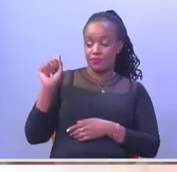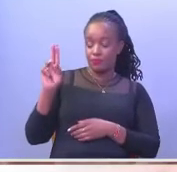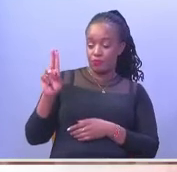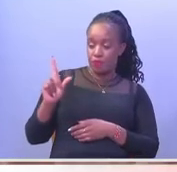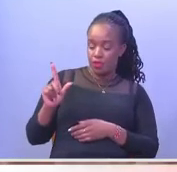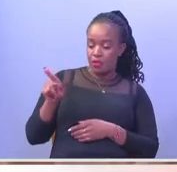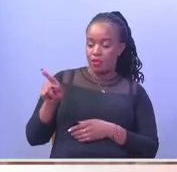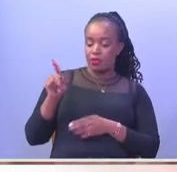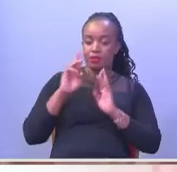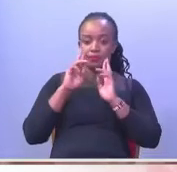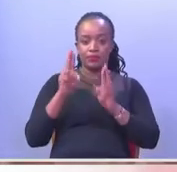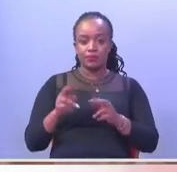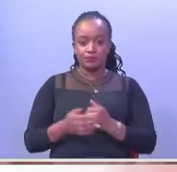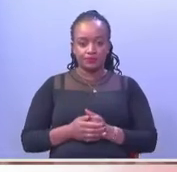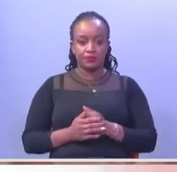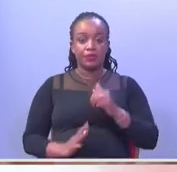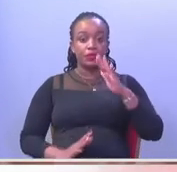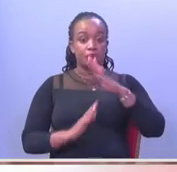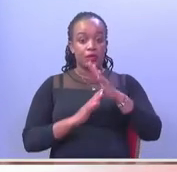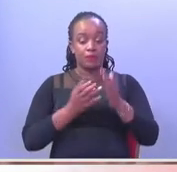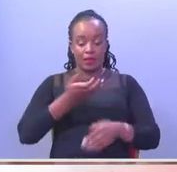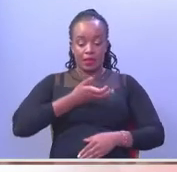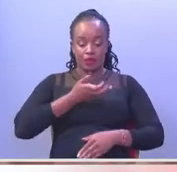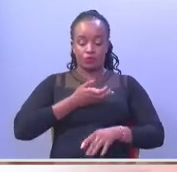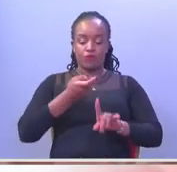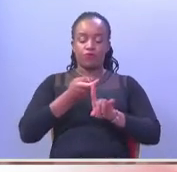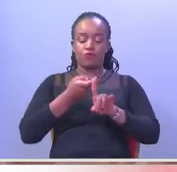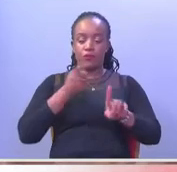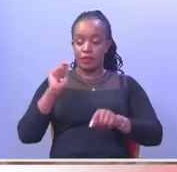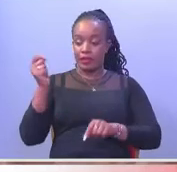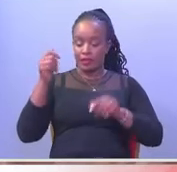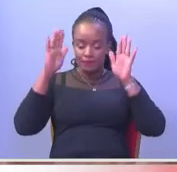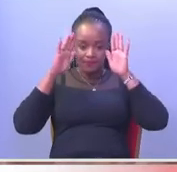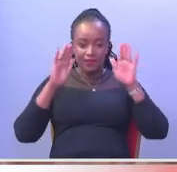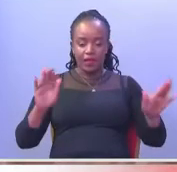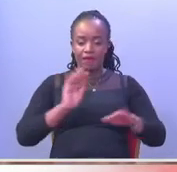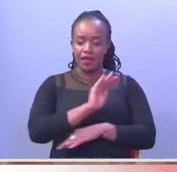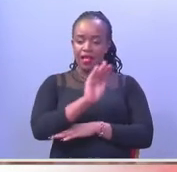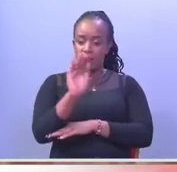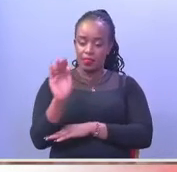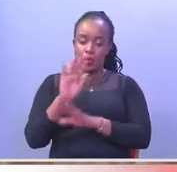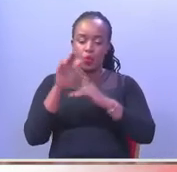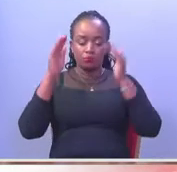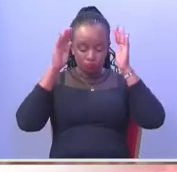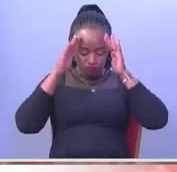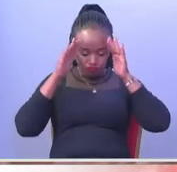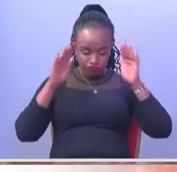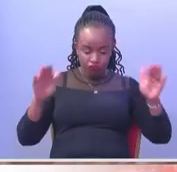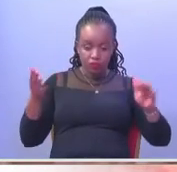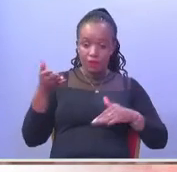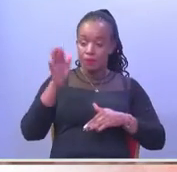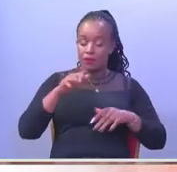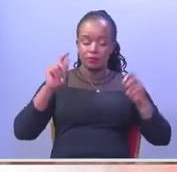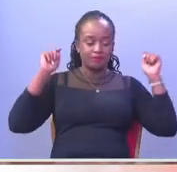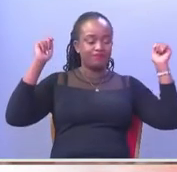Elsewhere, the Supreme Council of Kenya Muslims, SUPKEM, has called on all Muslims around the country to embark on rallies after Friday